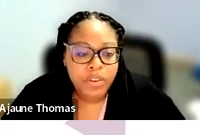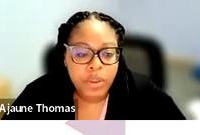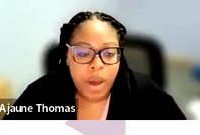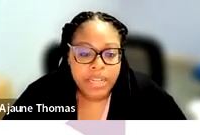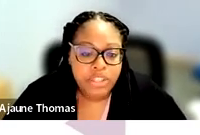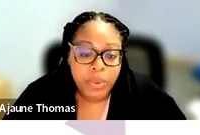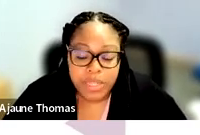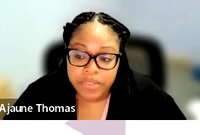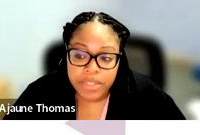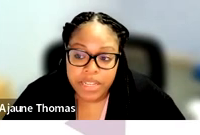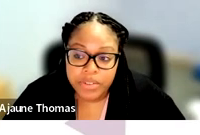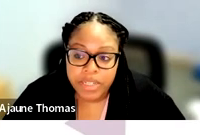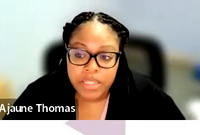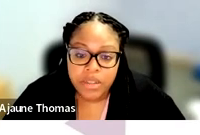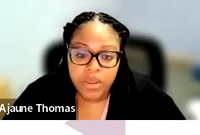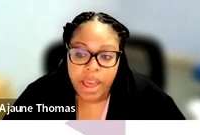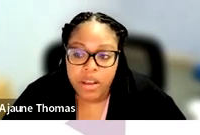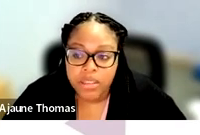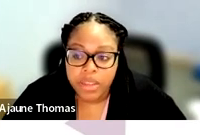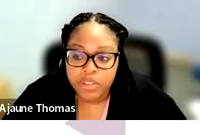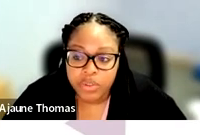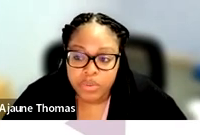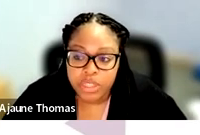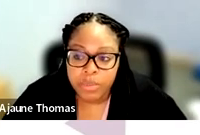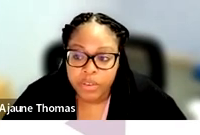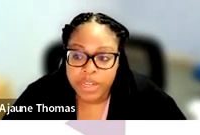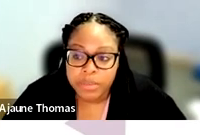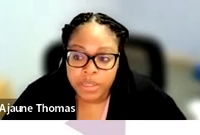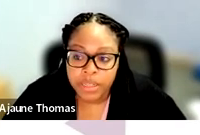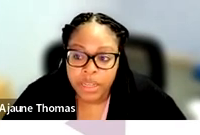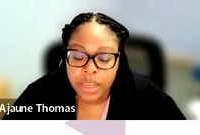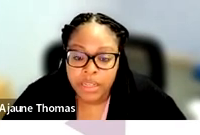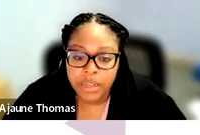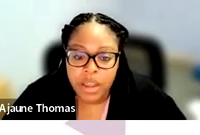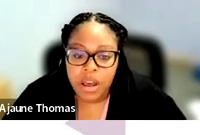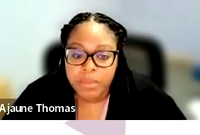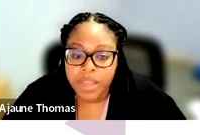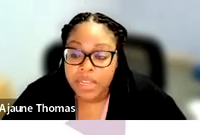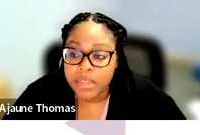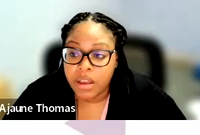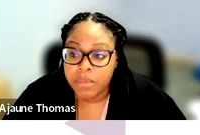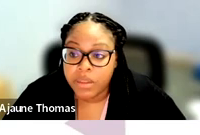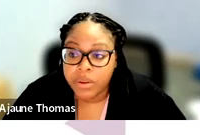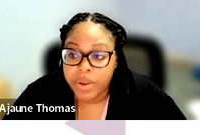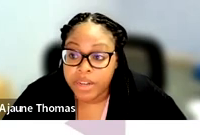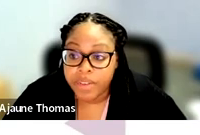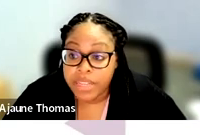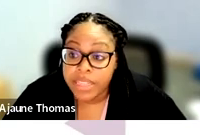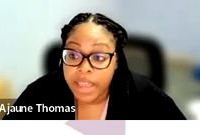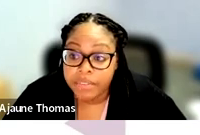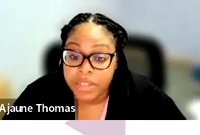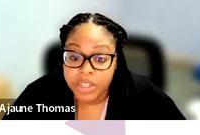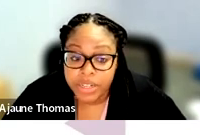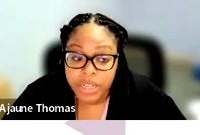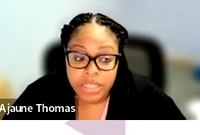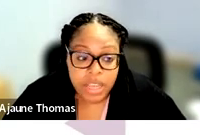phones offer the widest choice of accessories. So that also gives you just more flexibility in getting the correct device